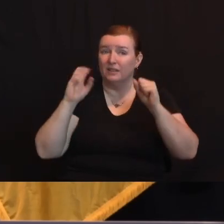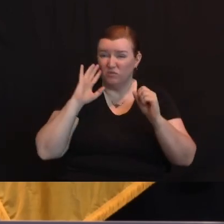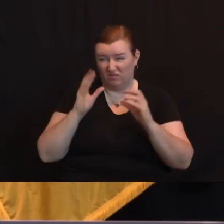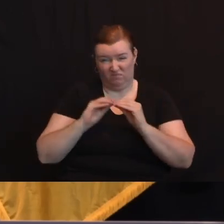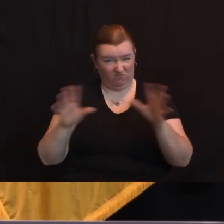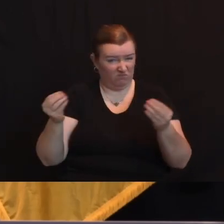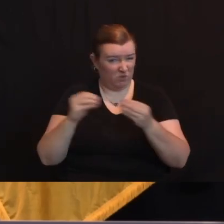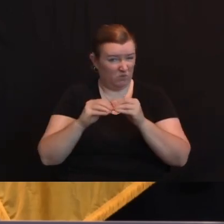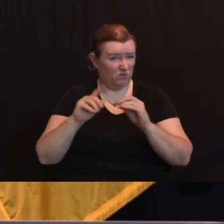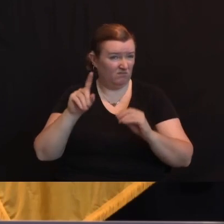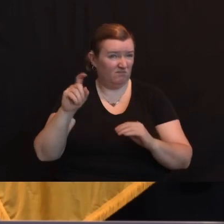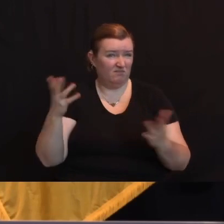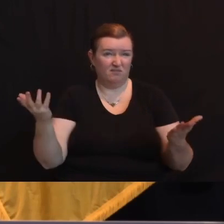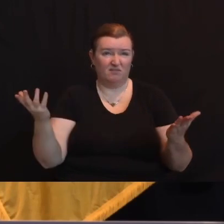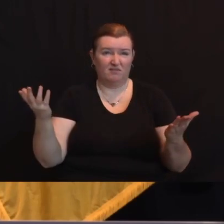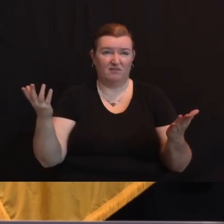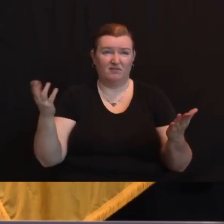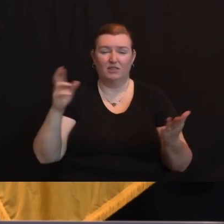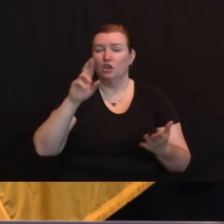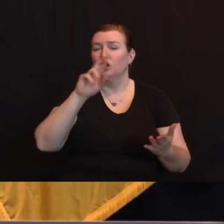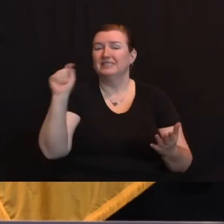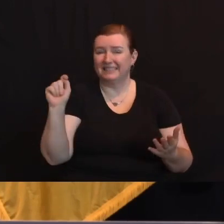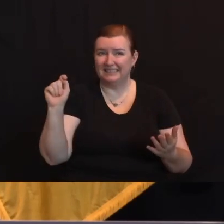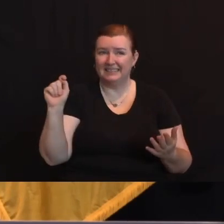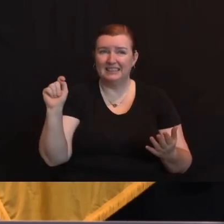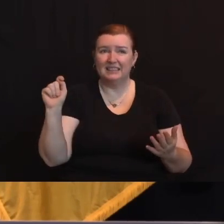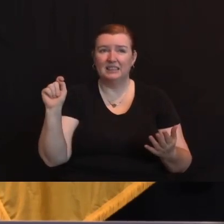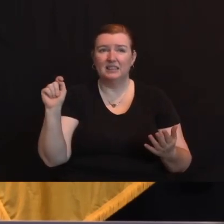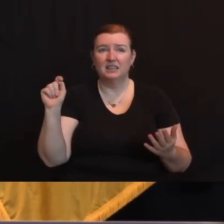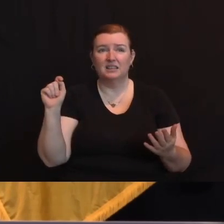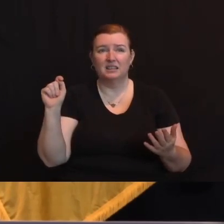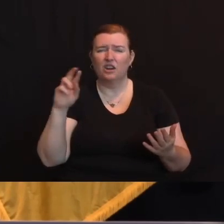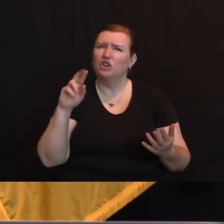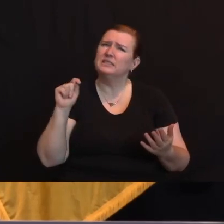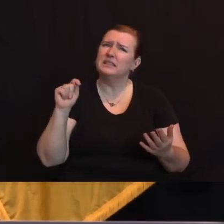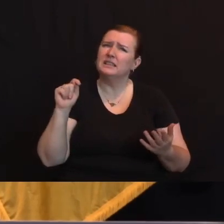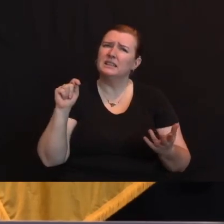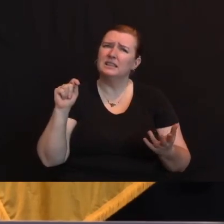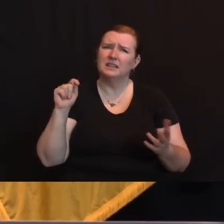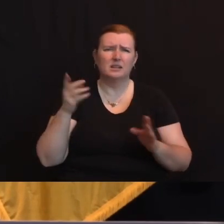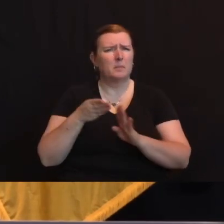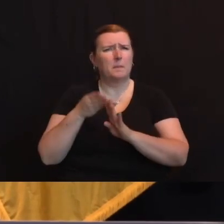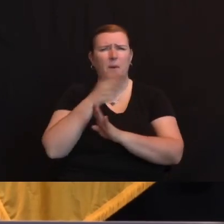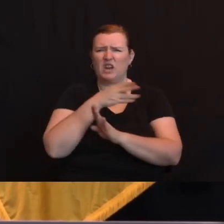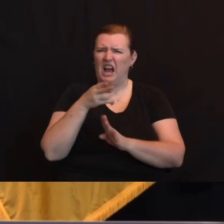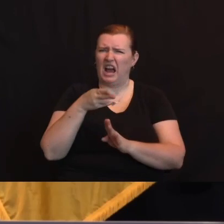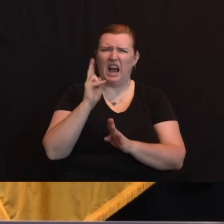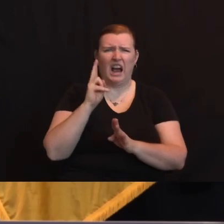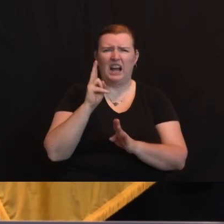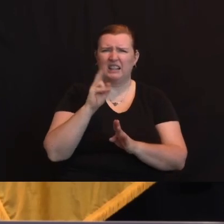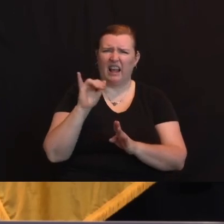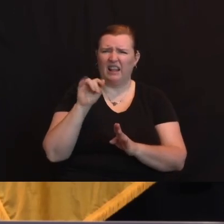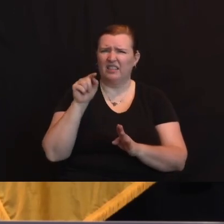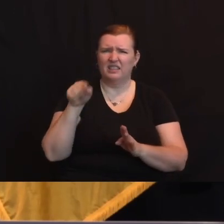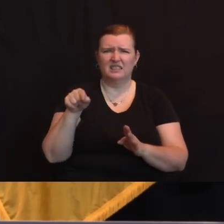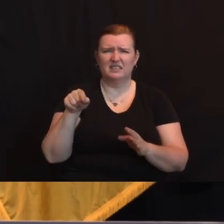was this high? Do you know? Last time what, sorry? Rate of transmission. Was this high? Yeah. Do you happen to